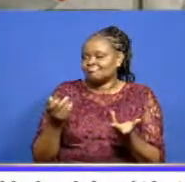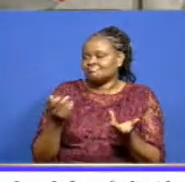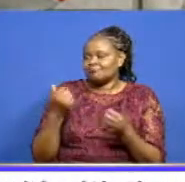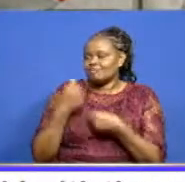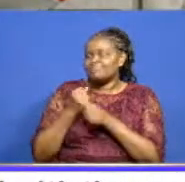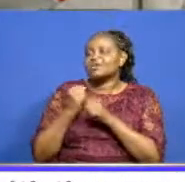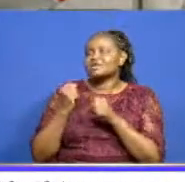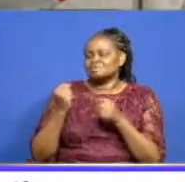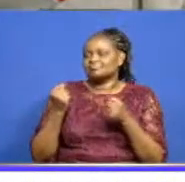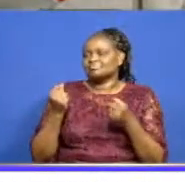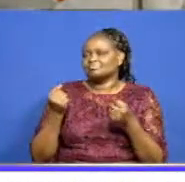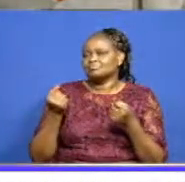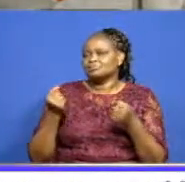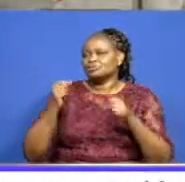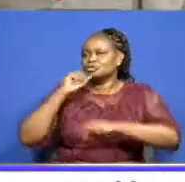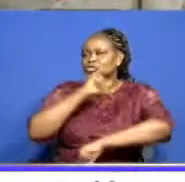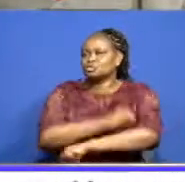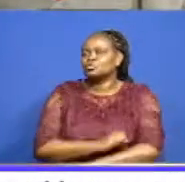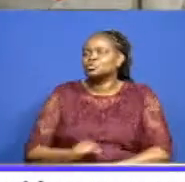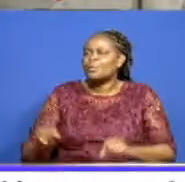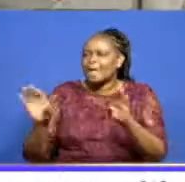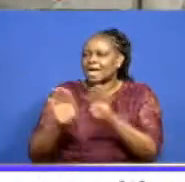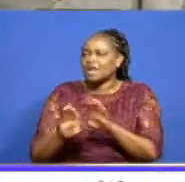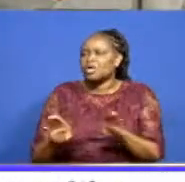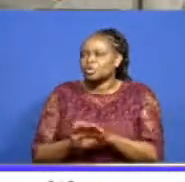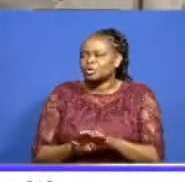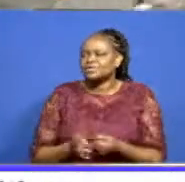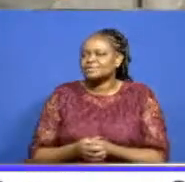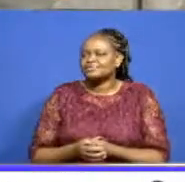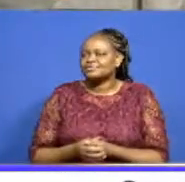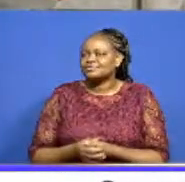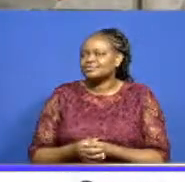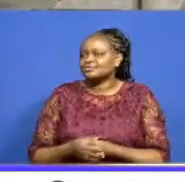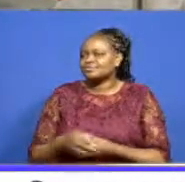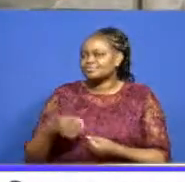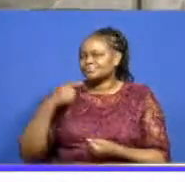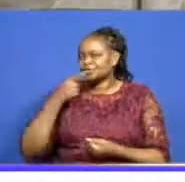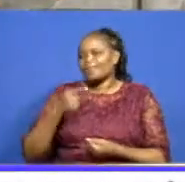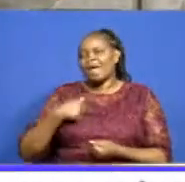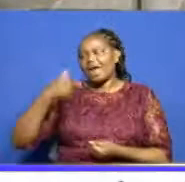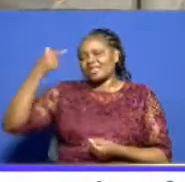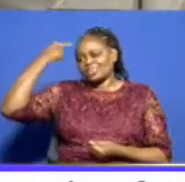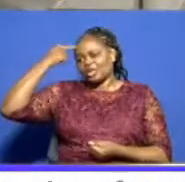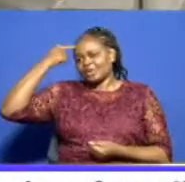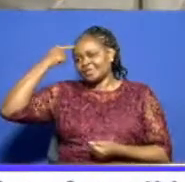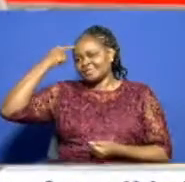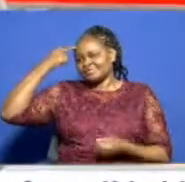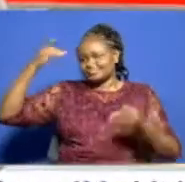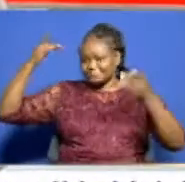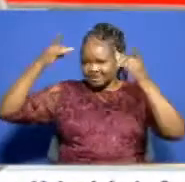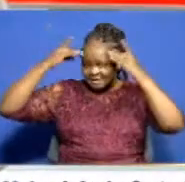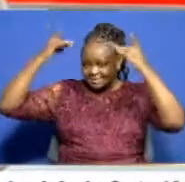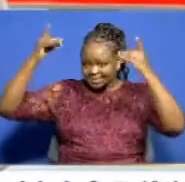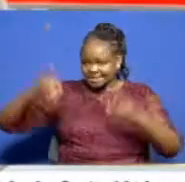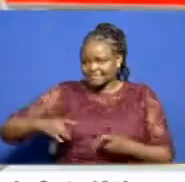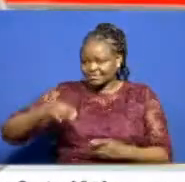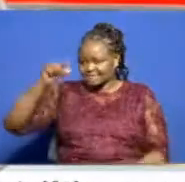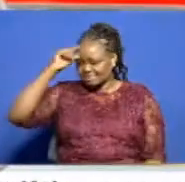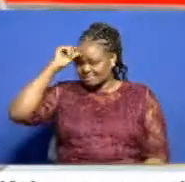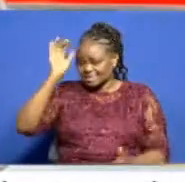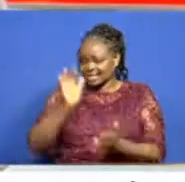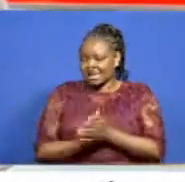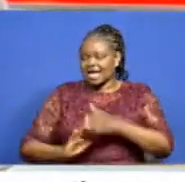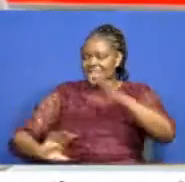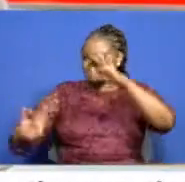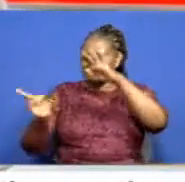prolonging the stay. And therefore, I thought the decision by the government and the Ministry of